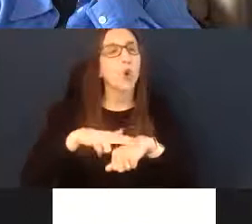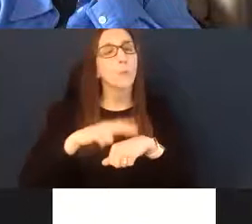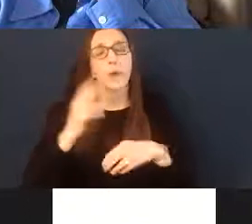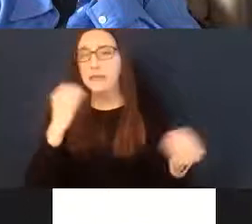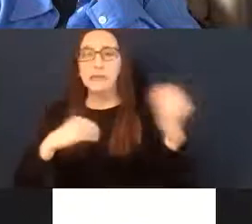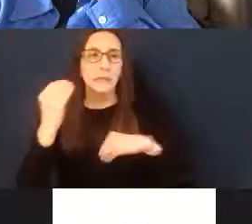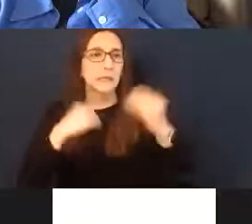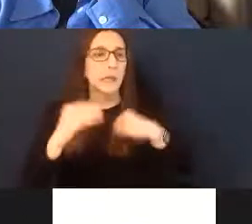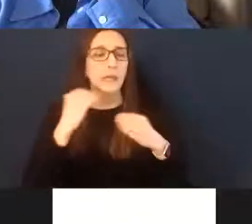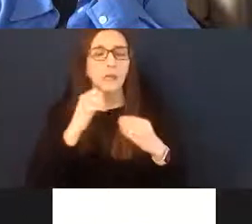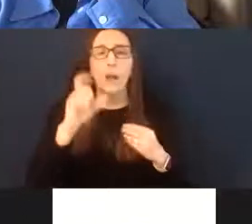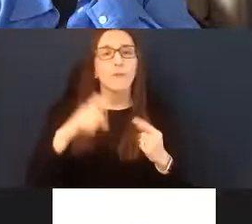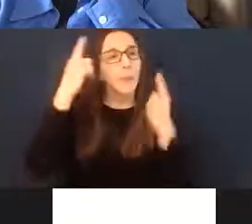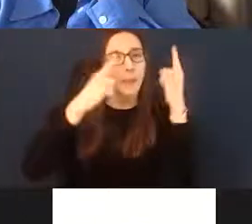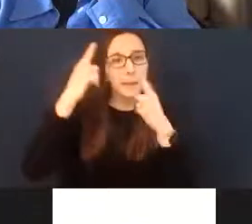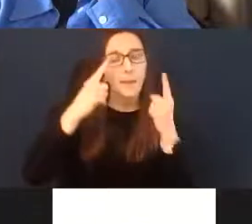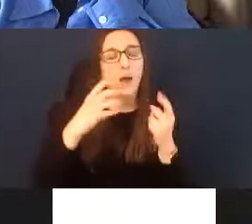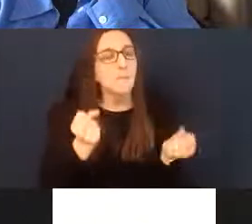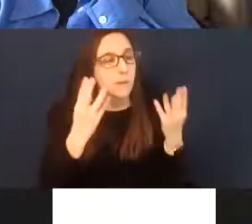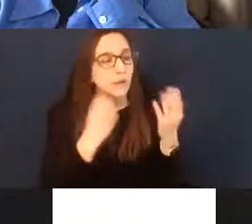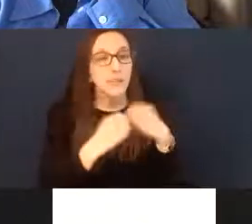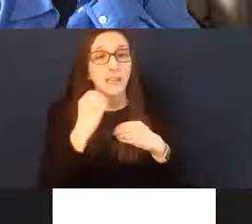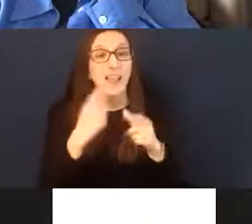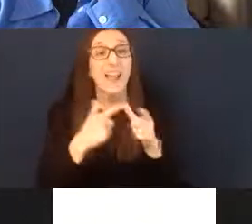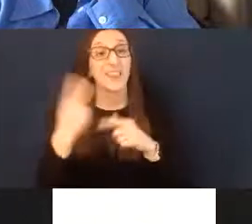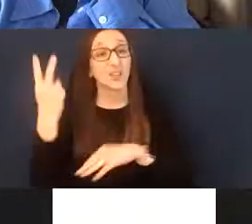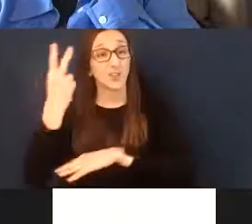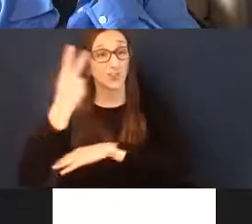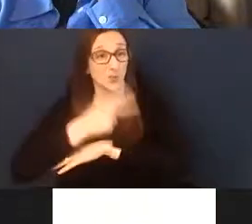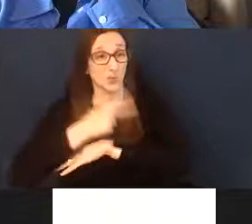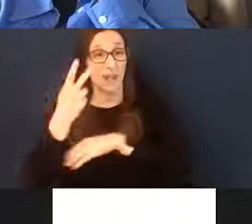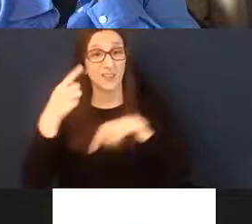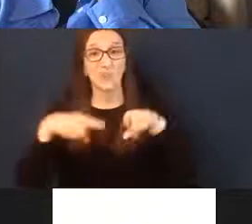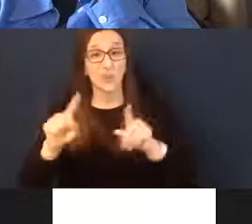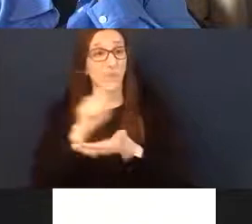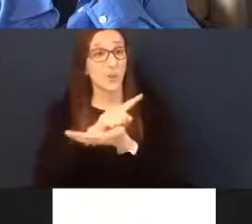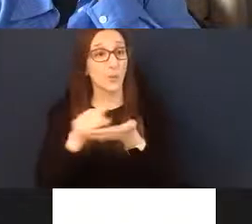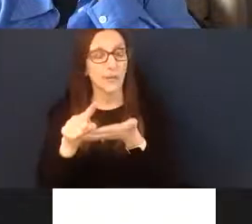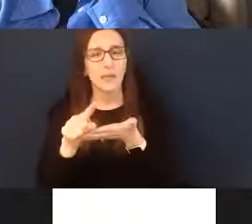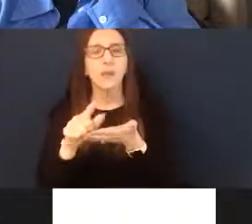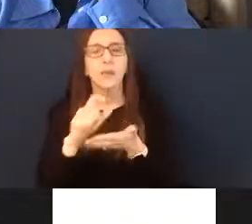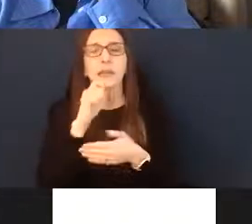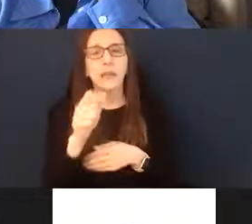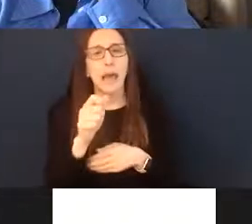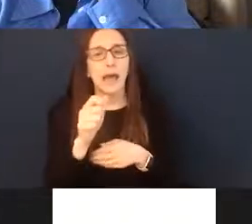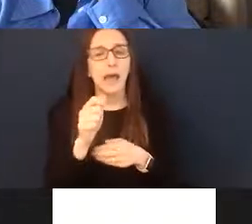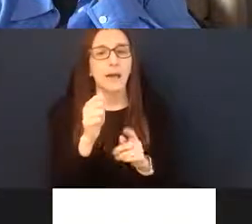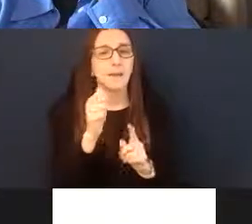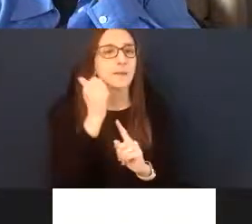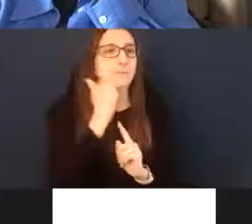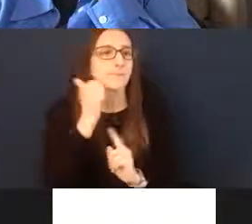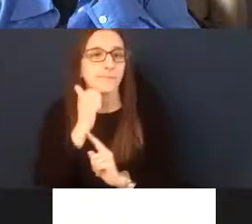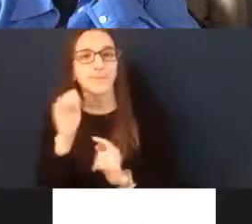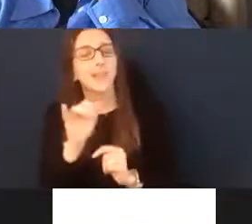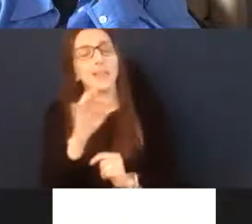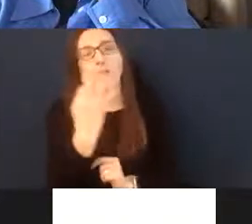think about anything else. And then you have to have 2 days of the week that are not consecutive or in a row. So you wouldn't want like a Friday,